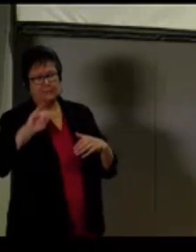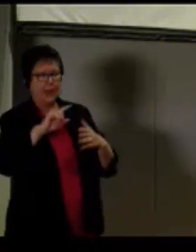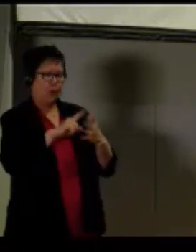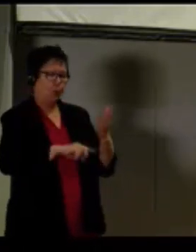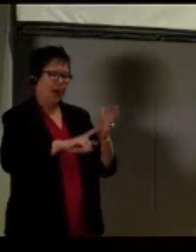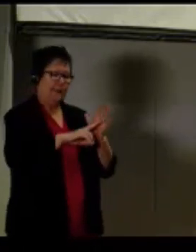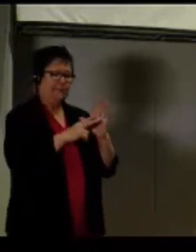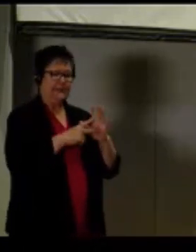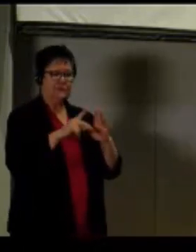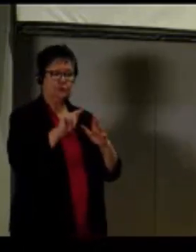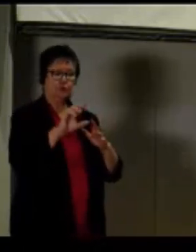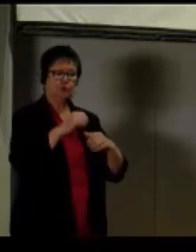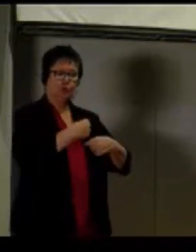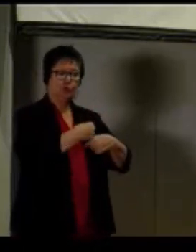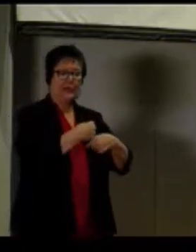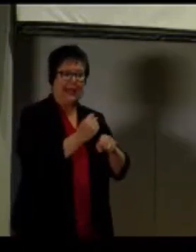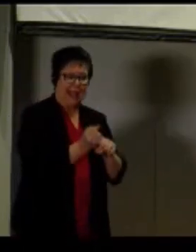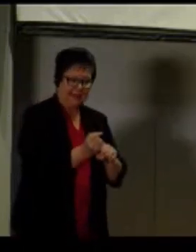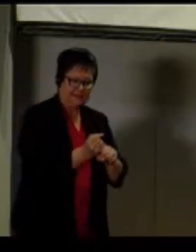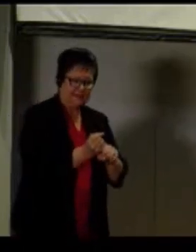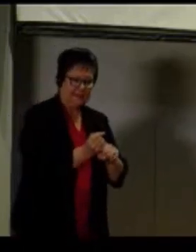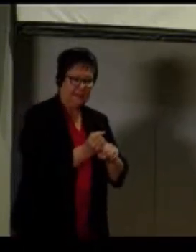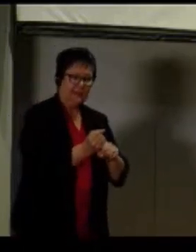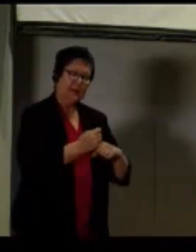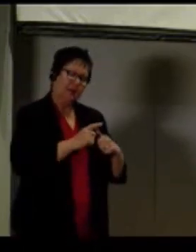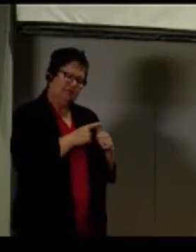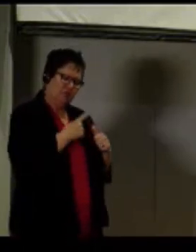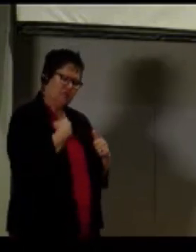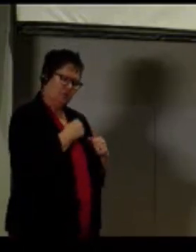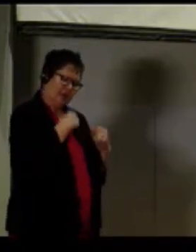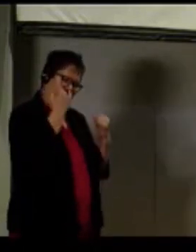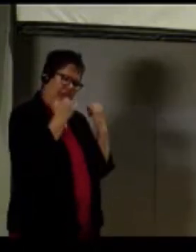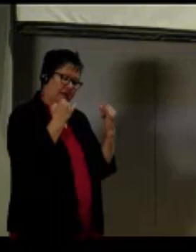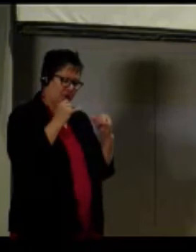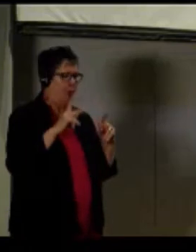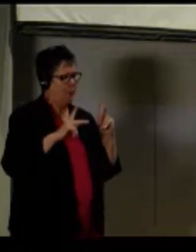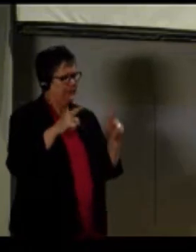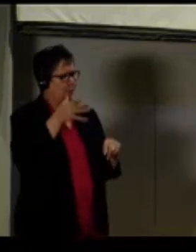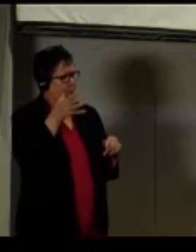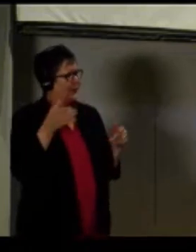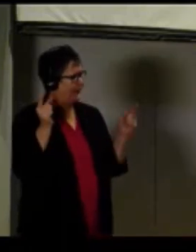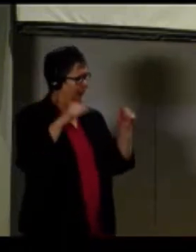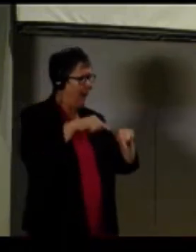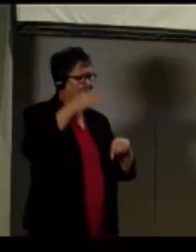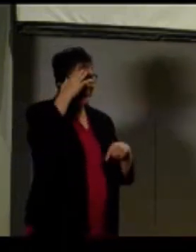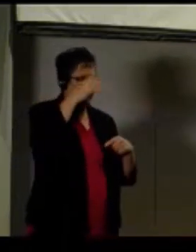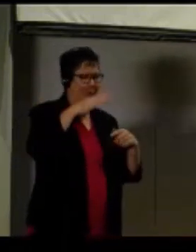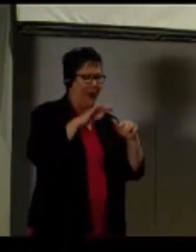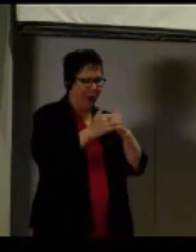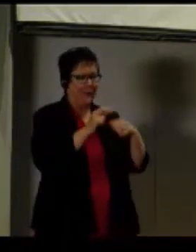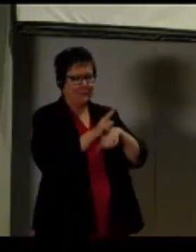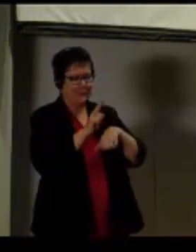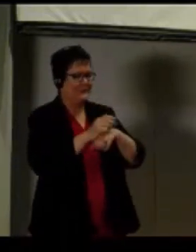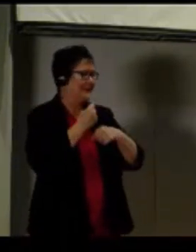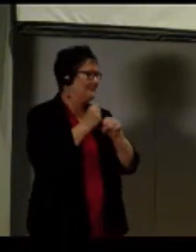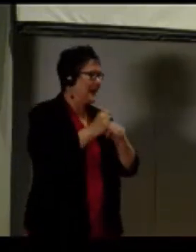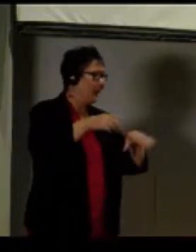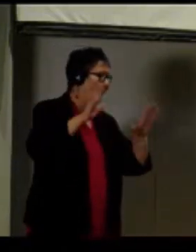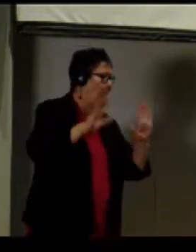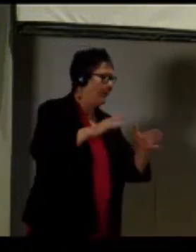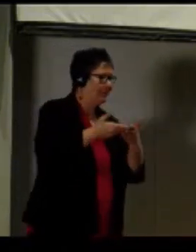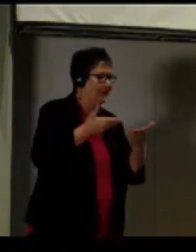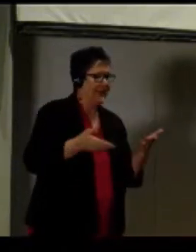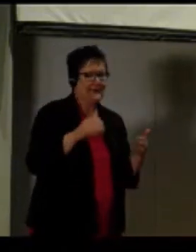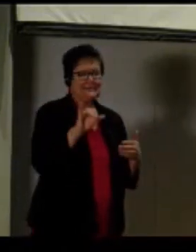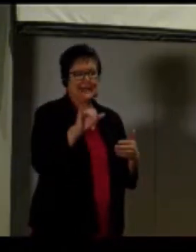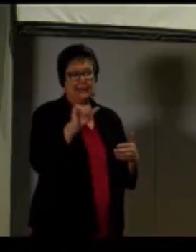to create. I think we imagined at first that everyone would come and know exactly how to use this and make wonderful things like Amanda did, and